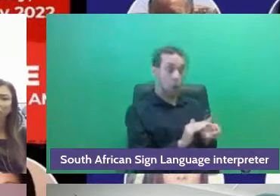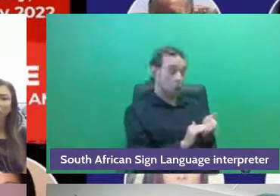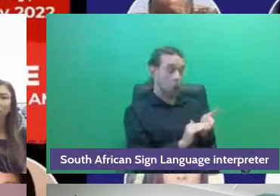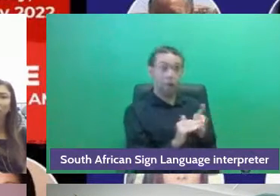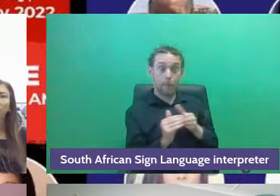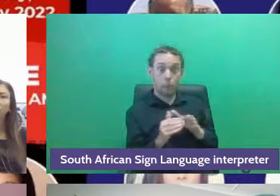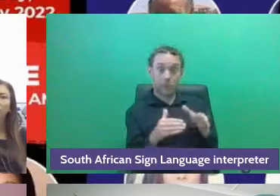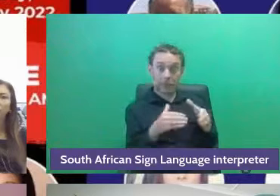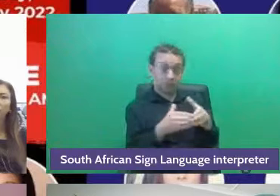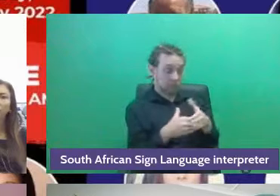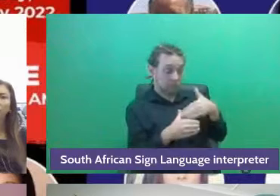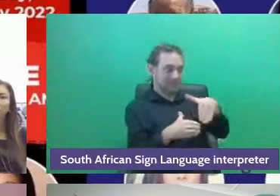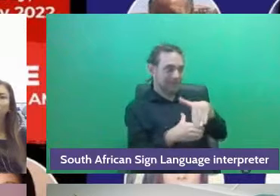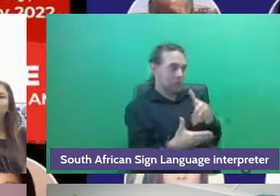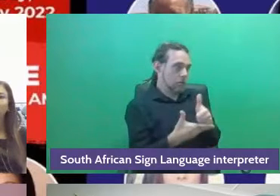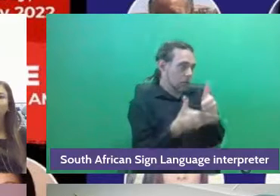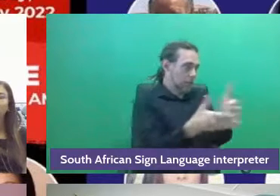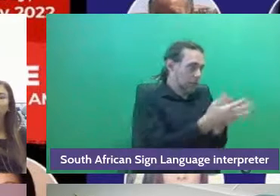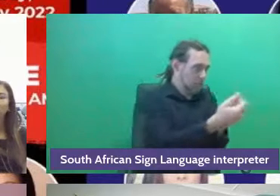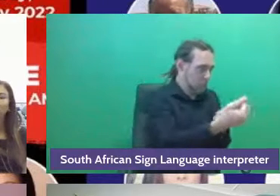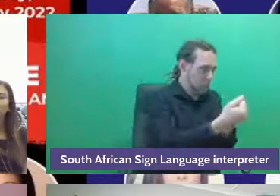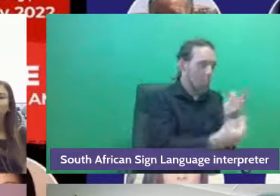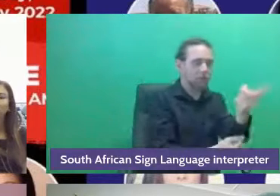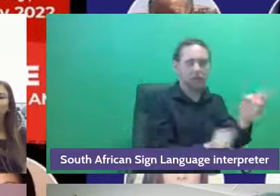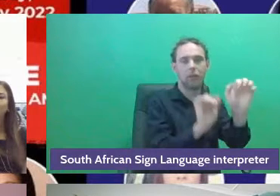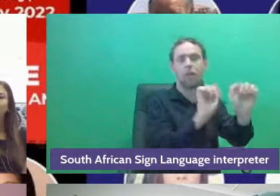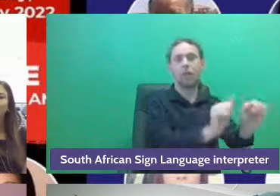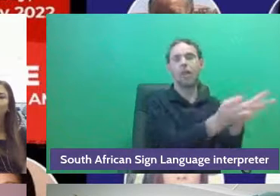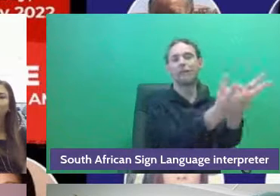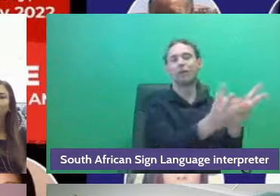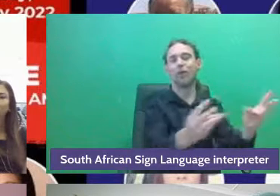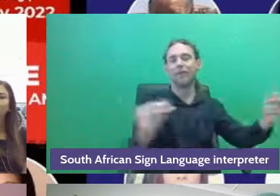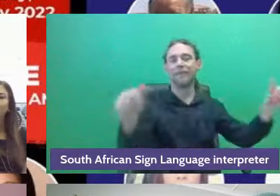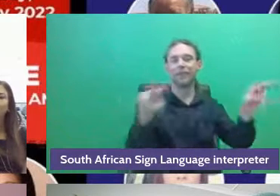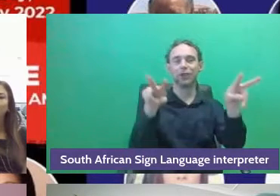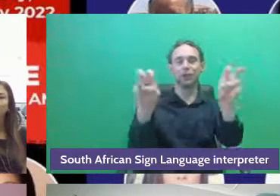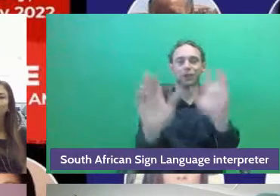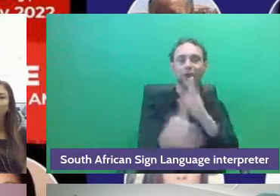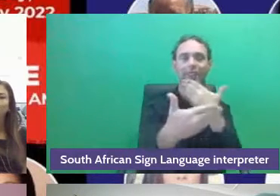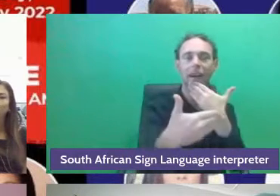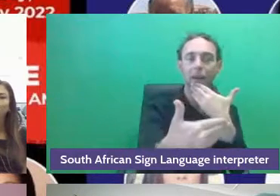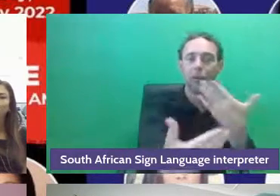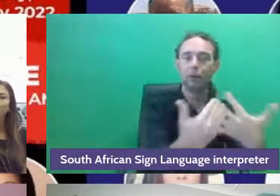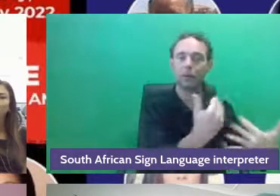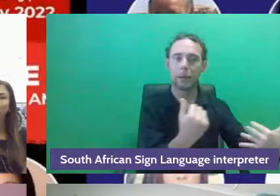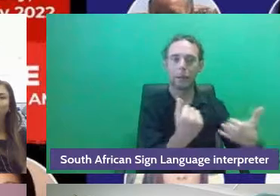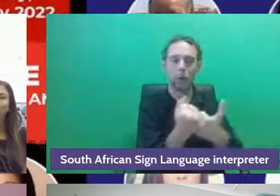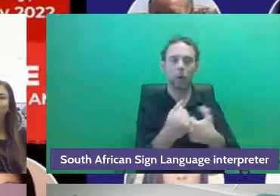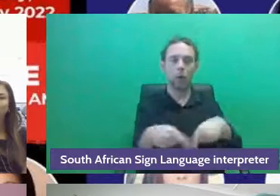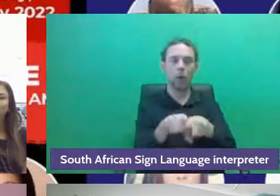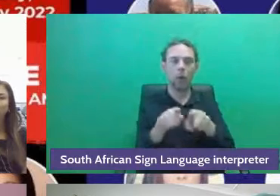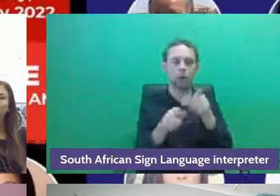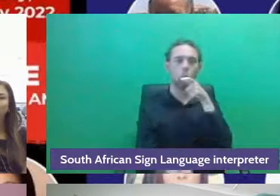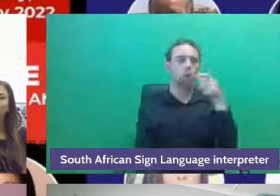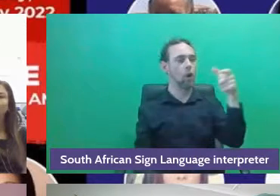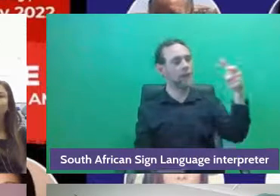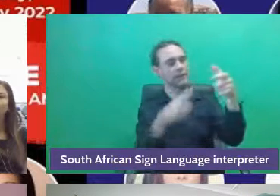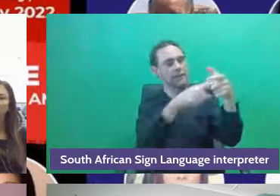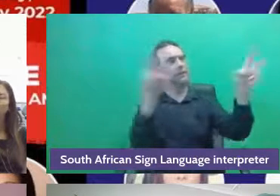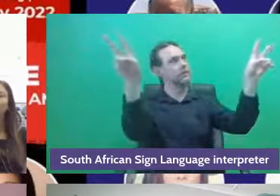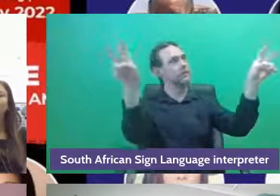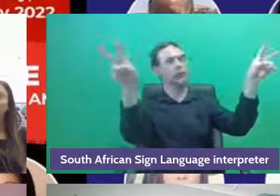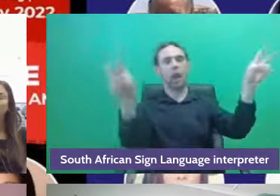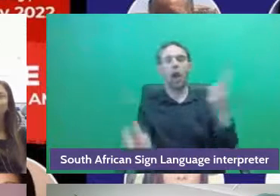in that. So we do thank you for that. And we also thank you for the words of saying that we can't work